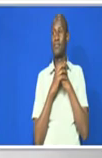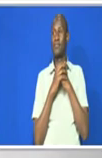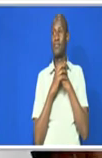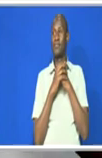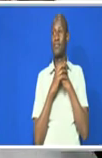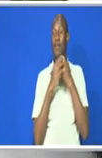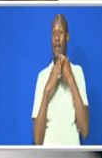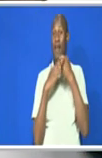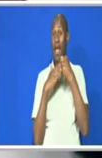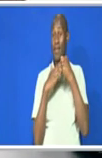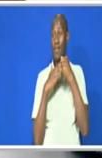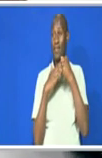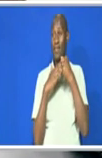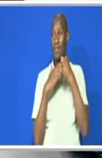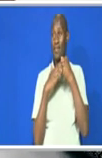9,